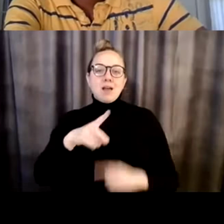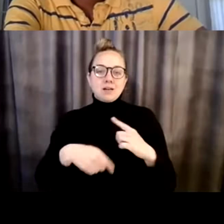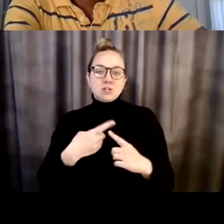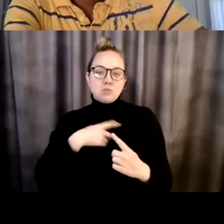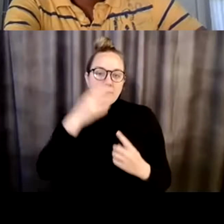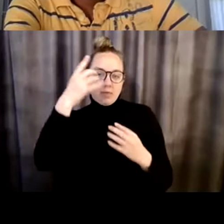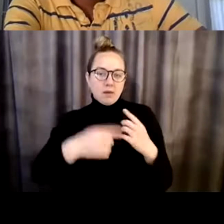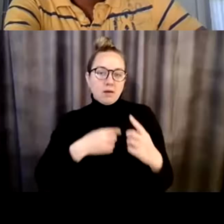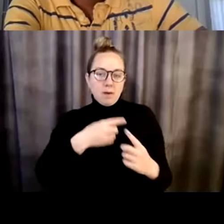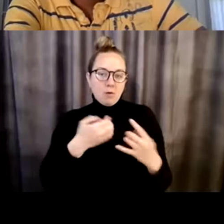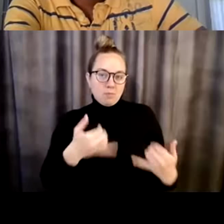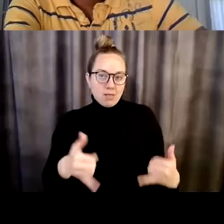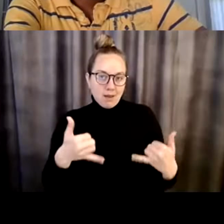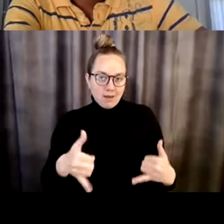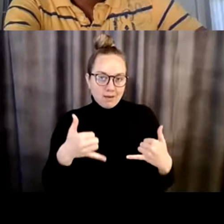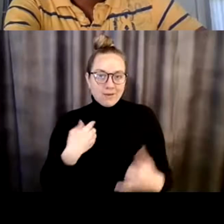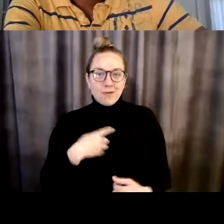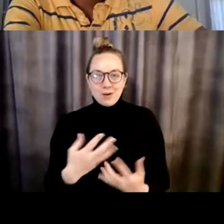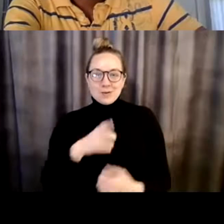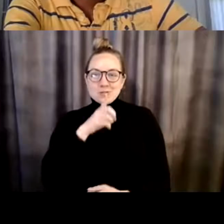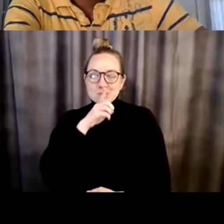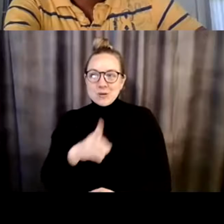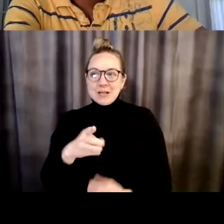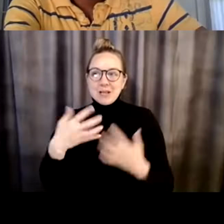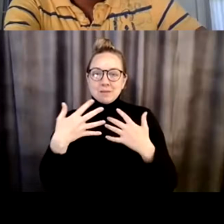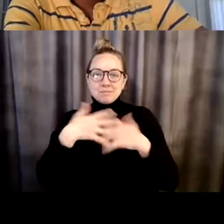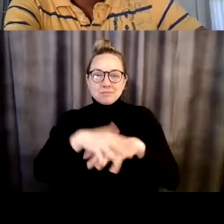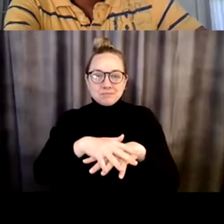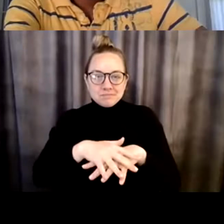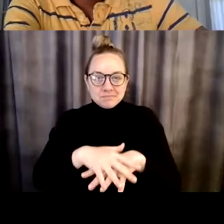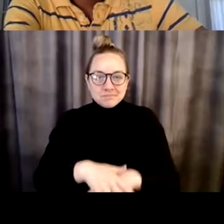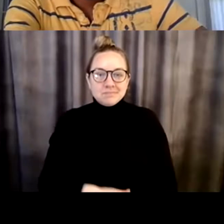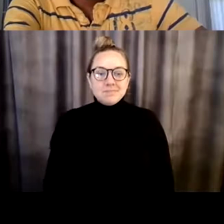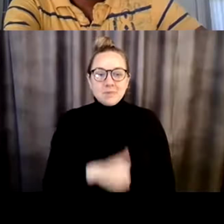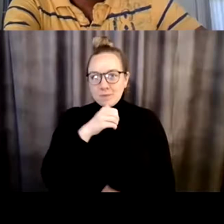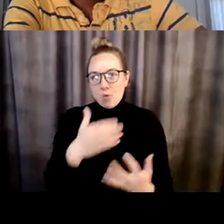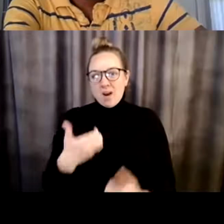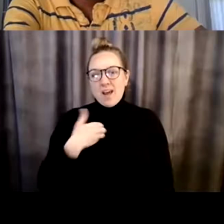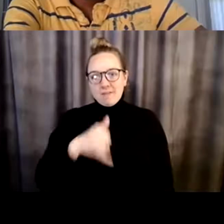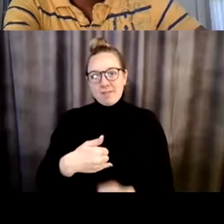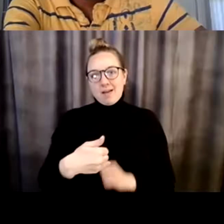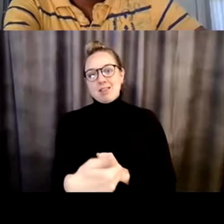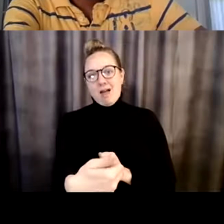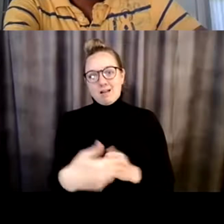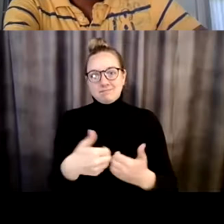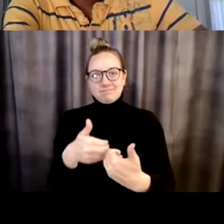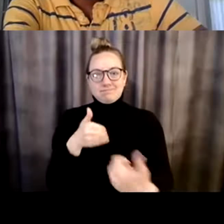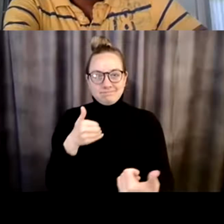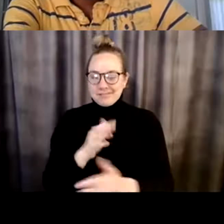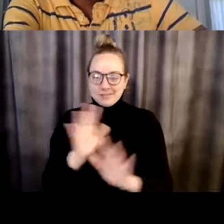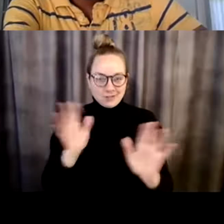those lines between, you know, now we're playing, now we're learning. And we think